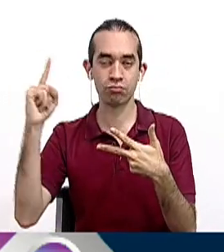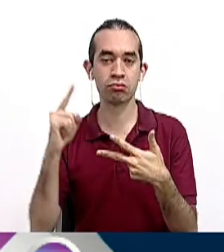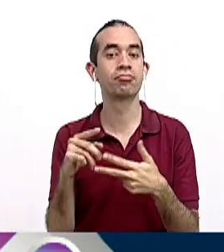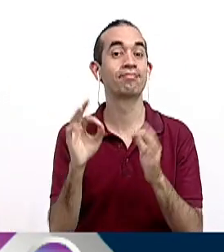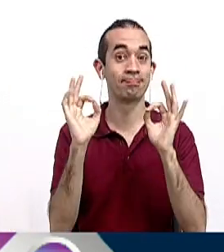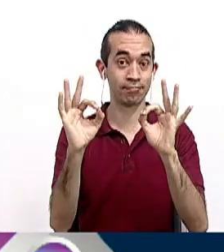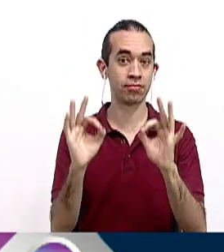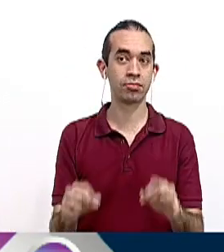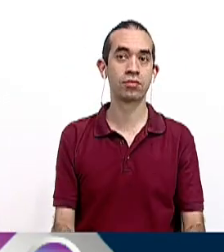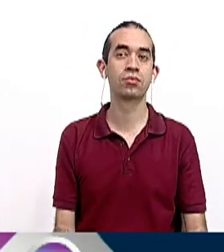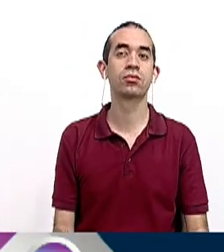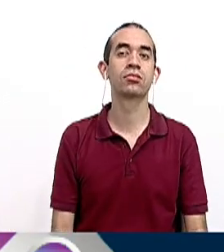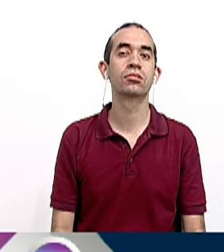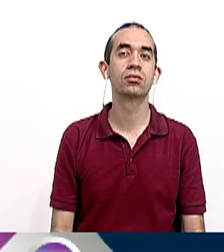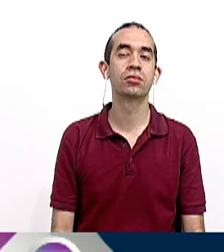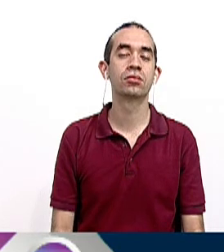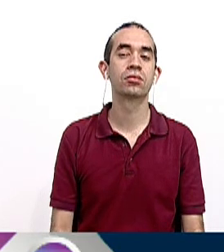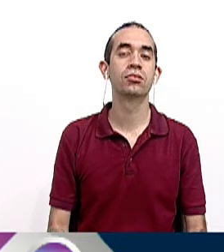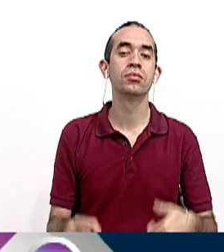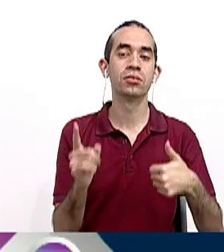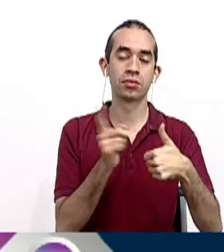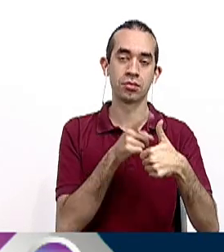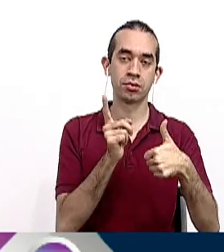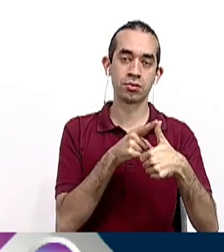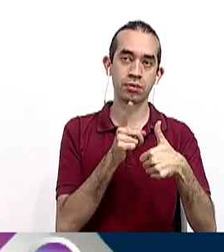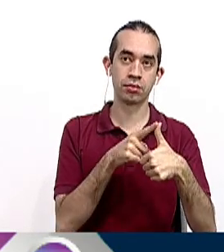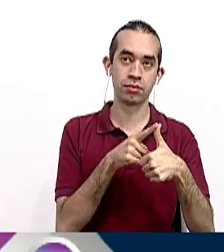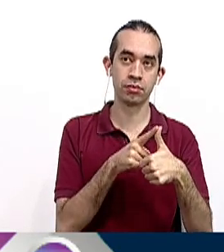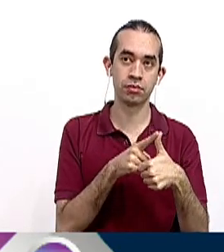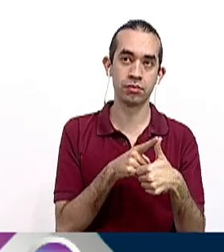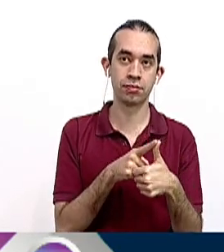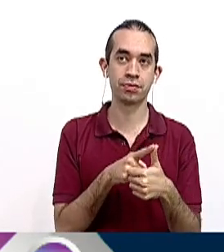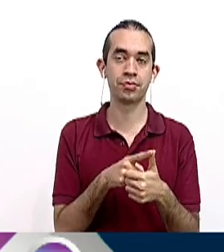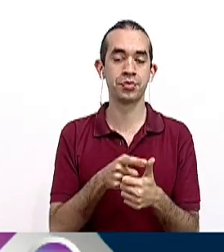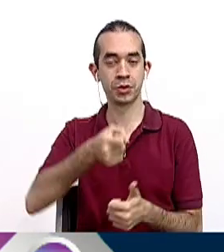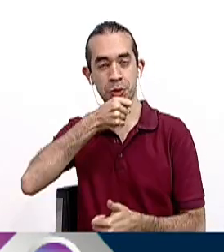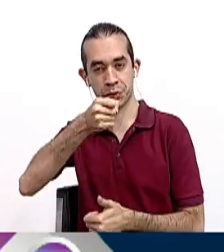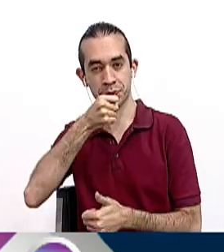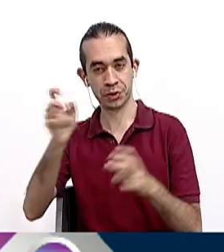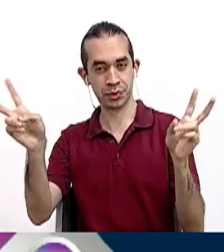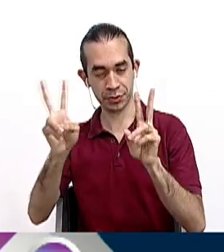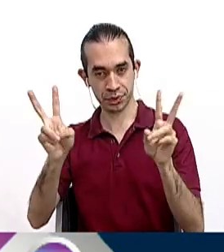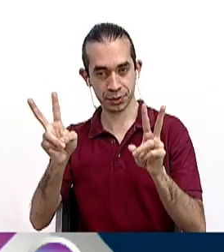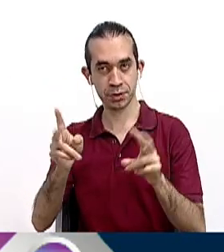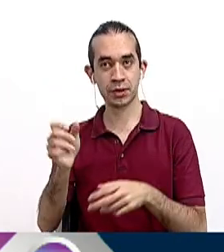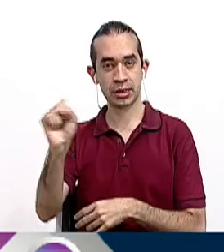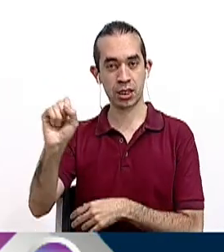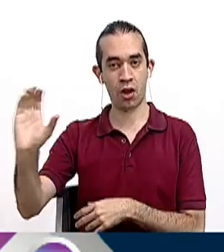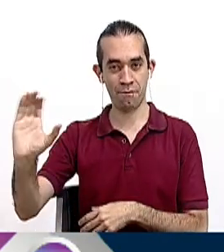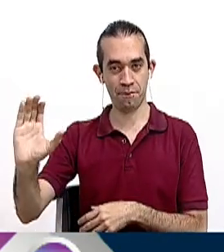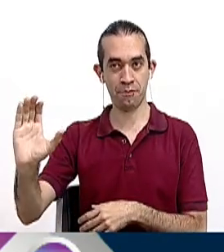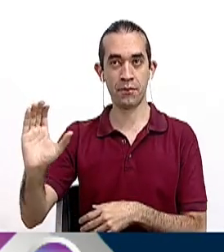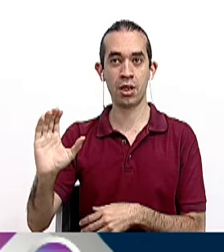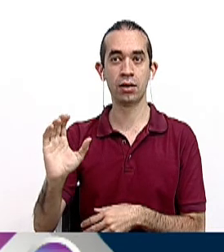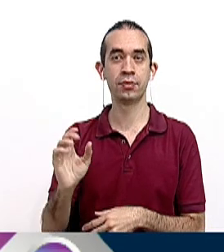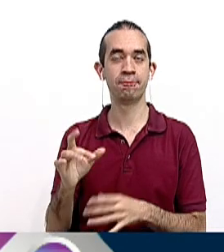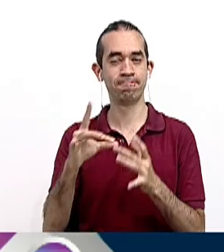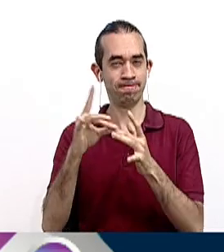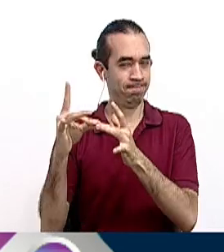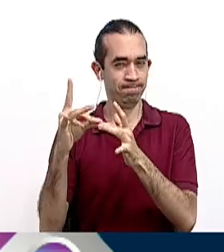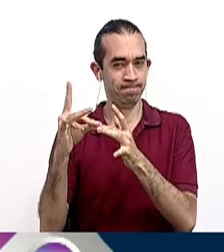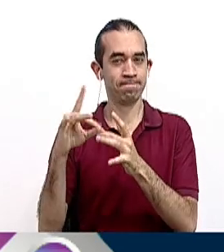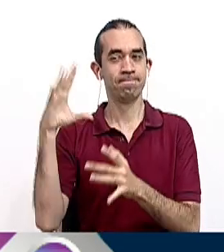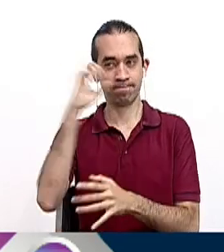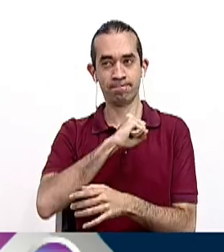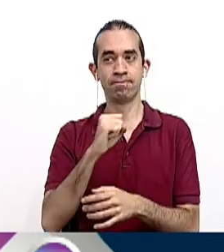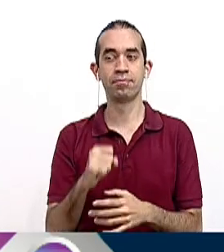Let's look at the first thing we had to do. I discriminated the main points from the broadcast report on Sandra Kaufman. Did you